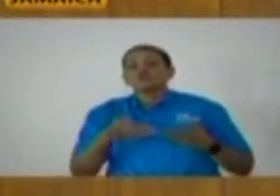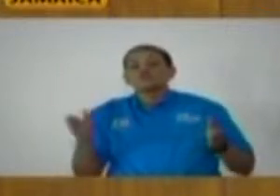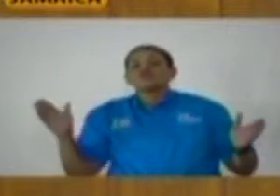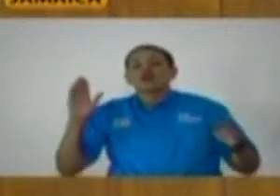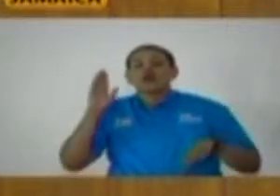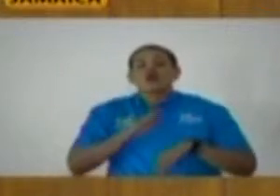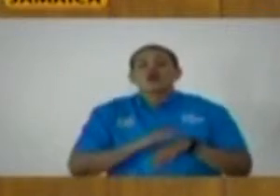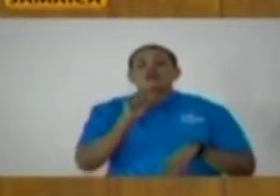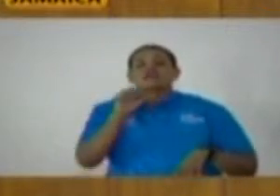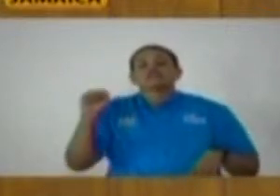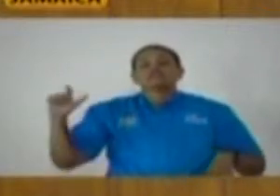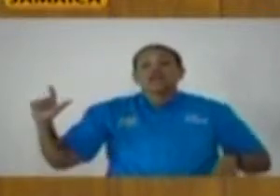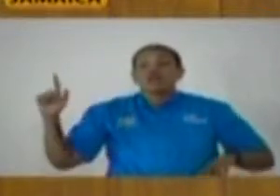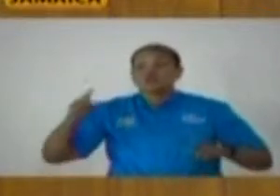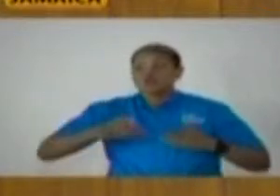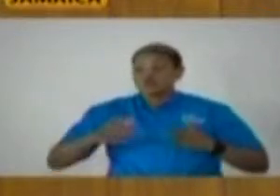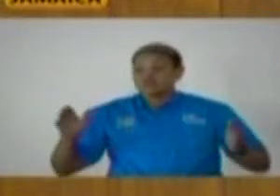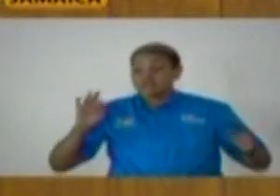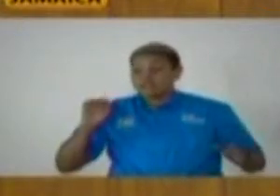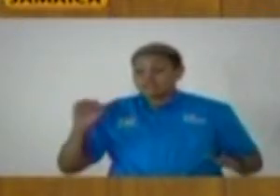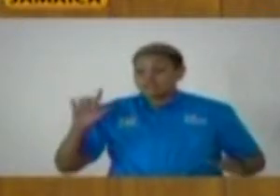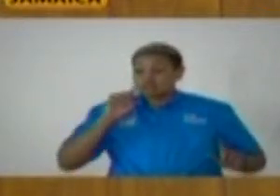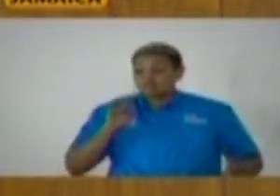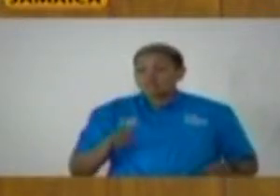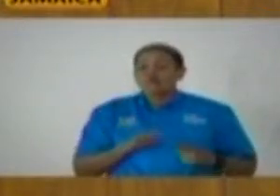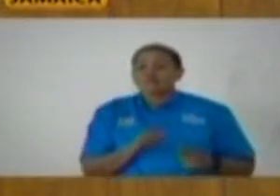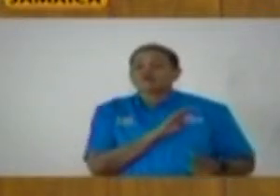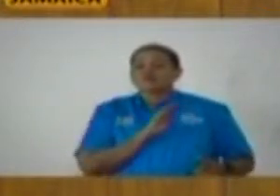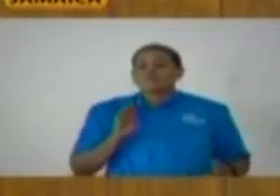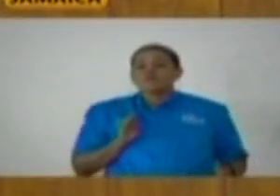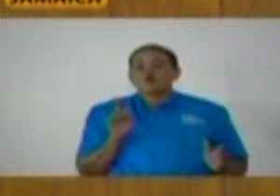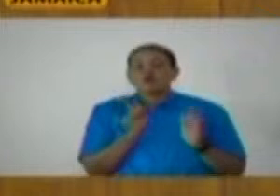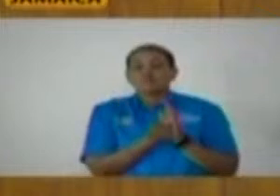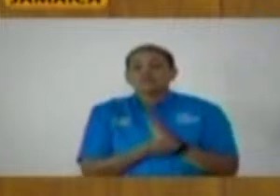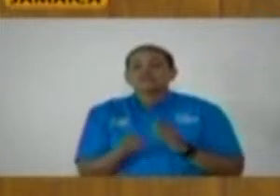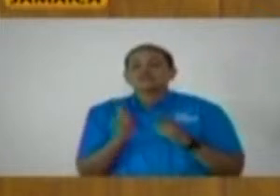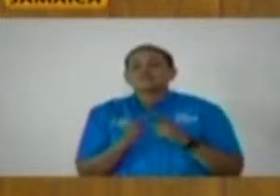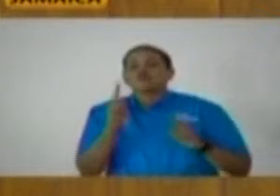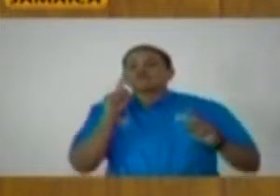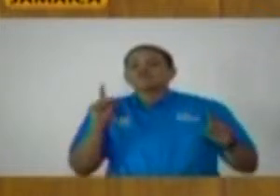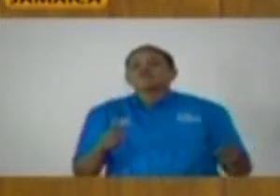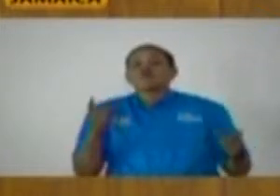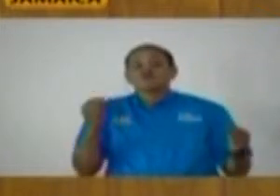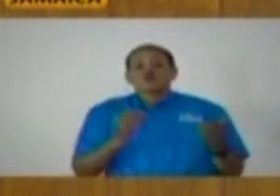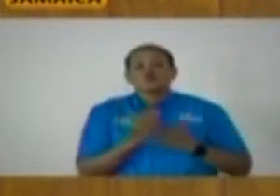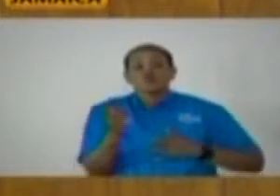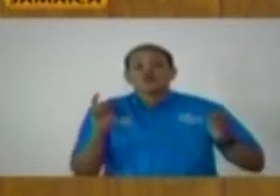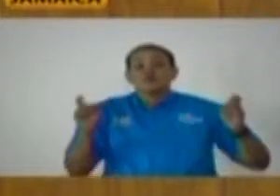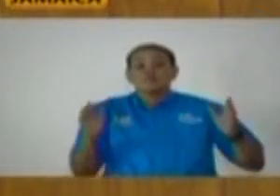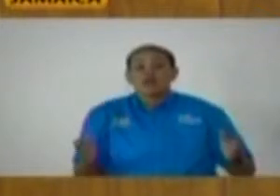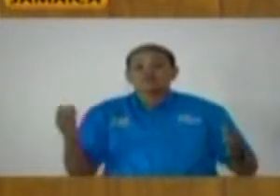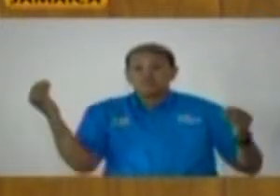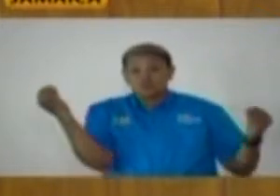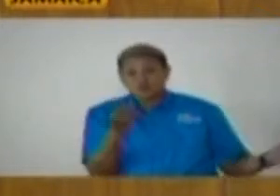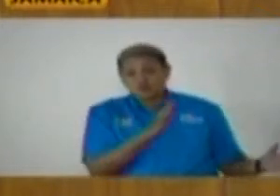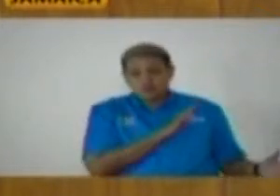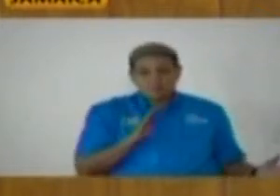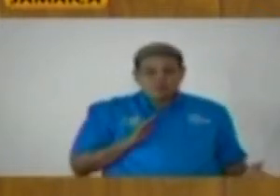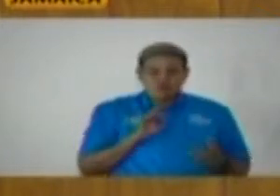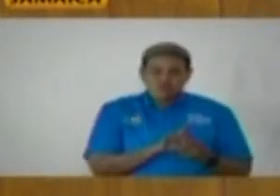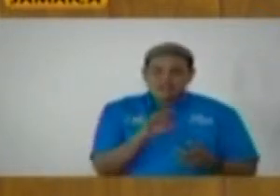on SSL, plus the board minutes and the reports that were done by management to the board on